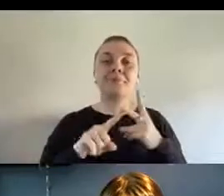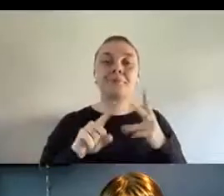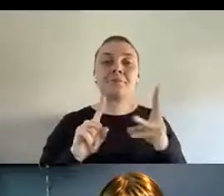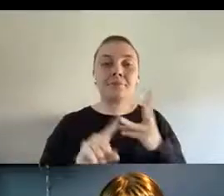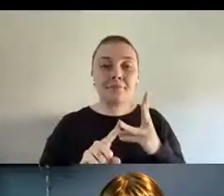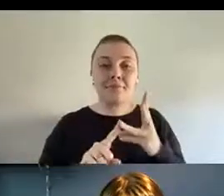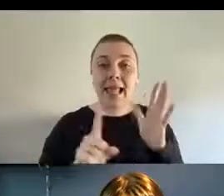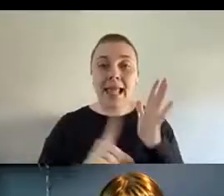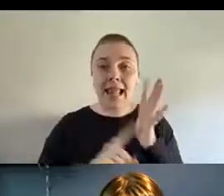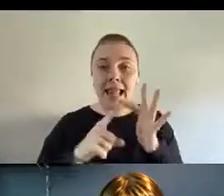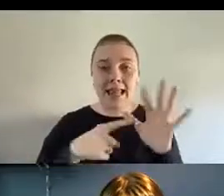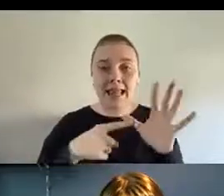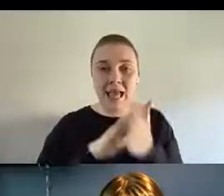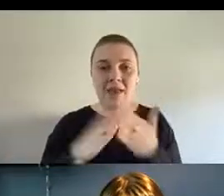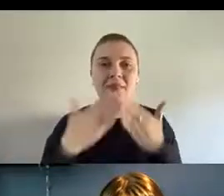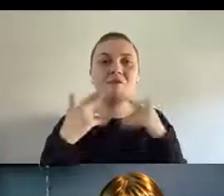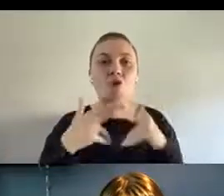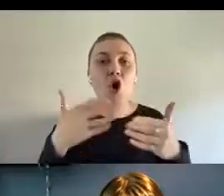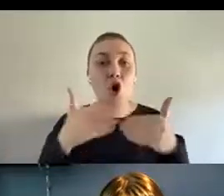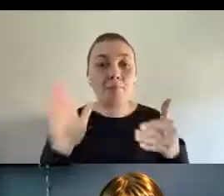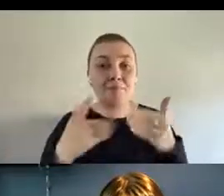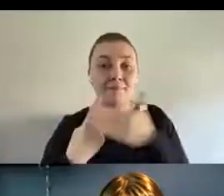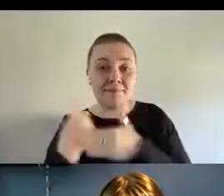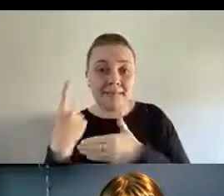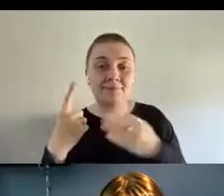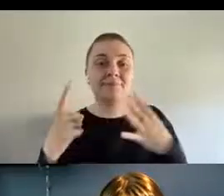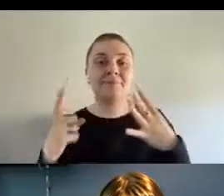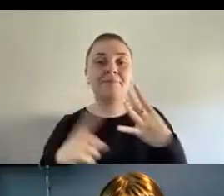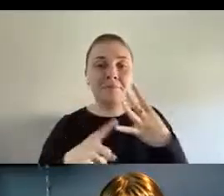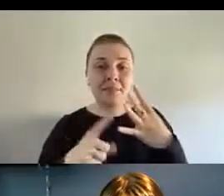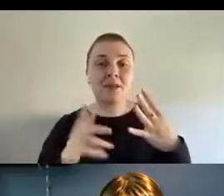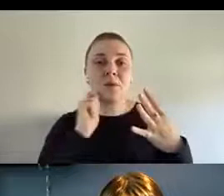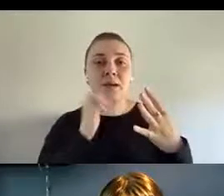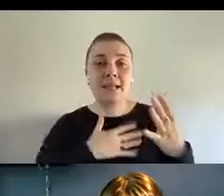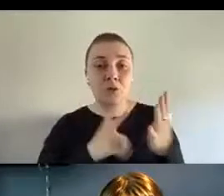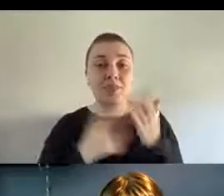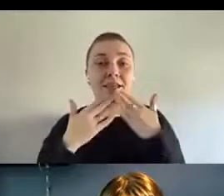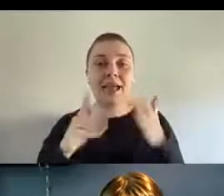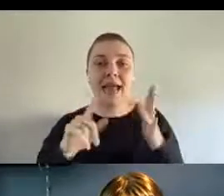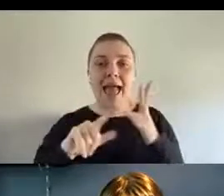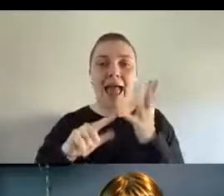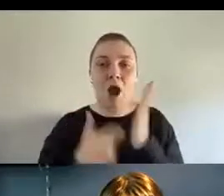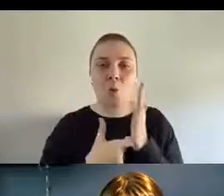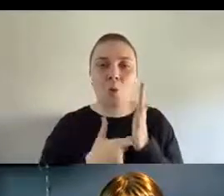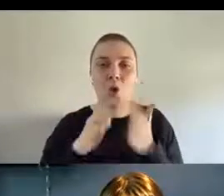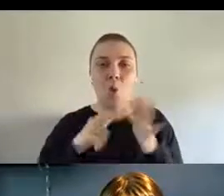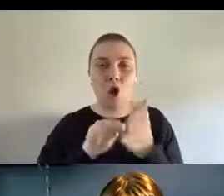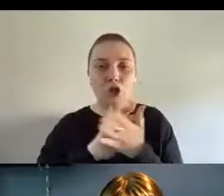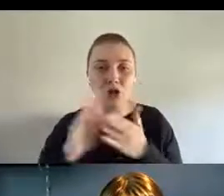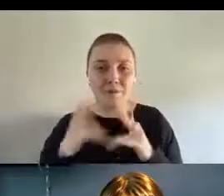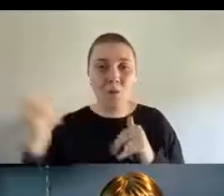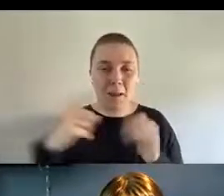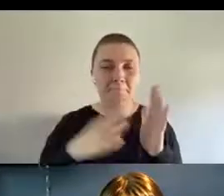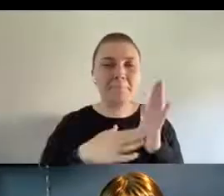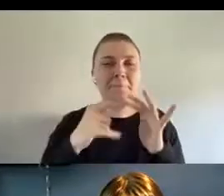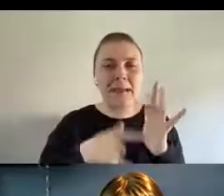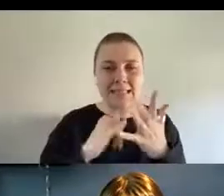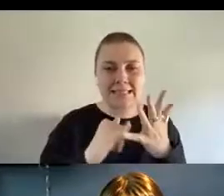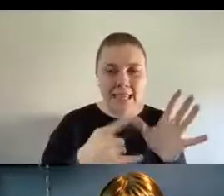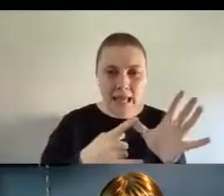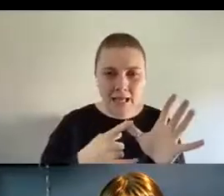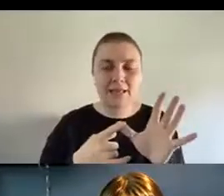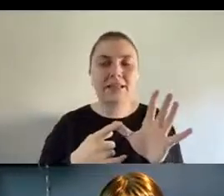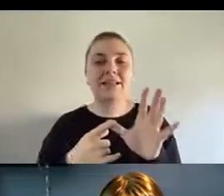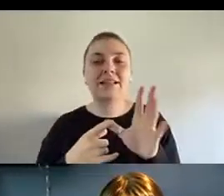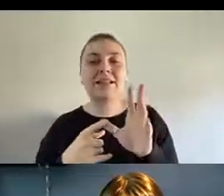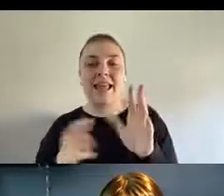Leah for opening the event, and I'd like to thank Our Watch for coming along, Melissa, and for our own